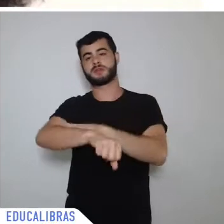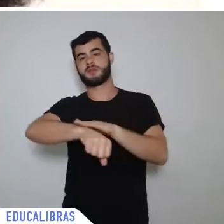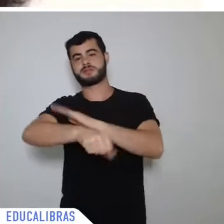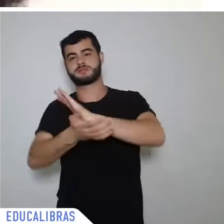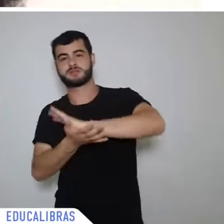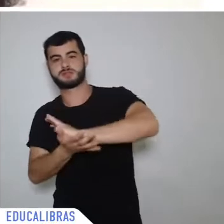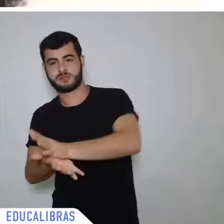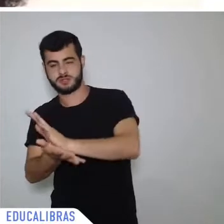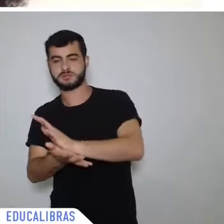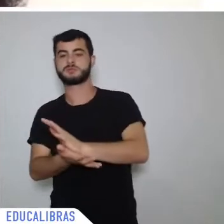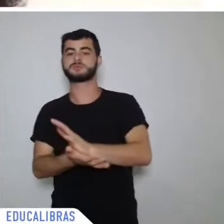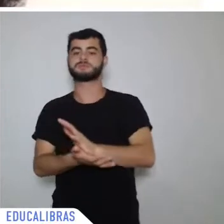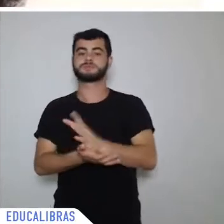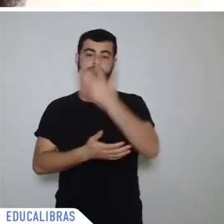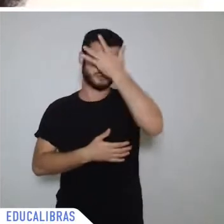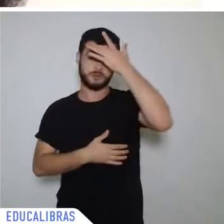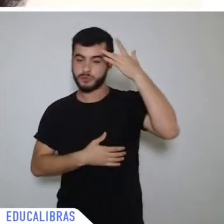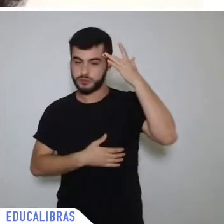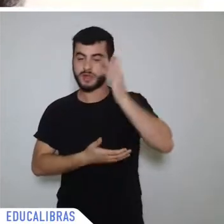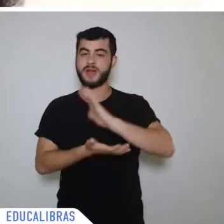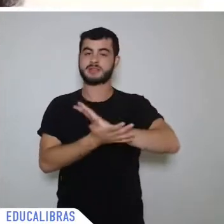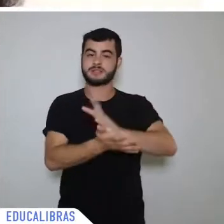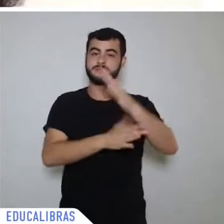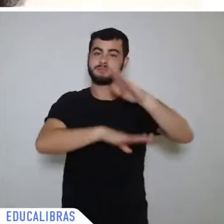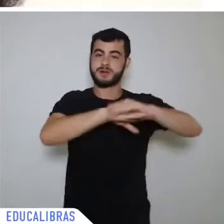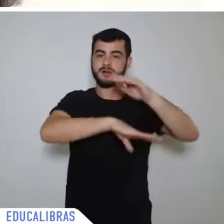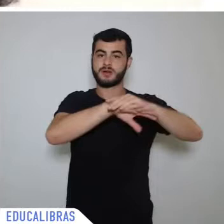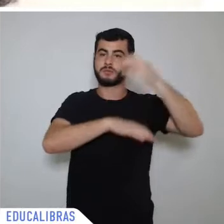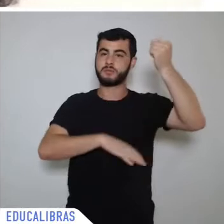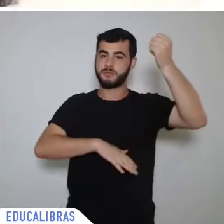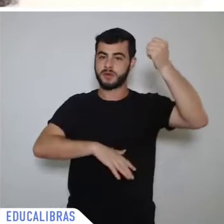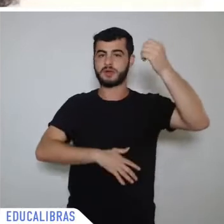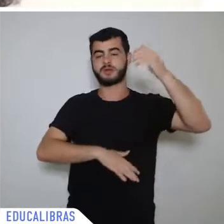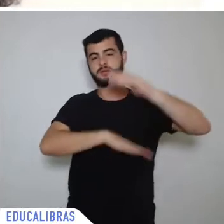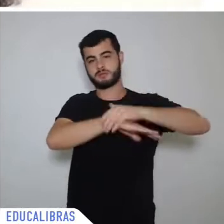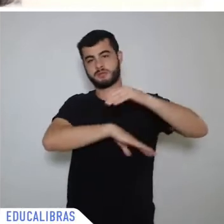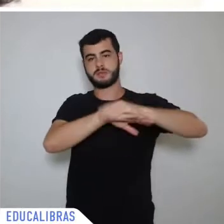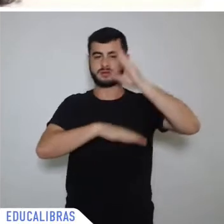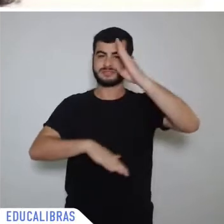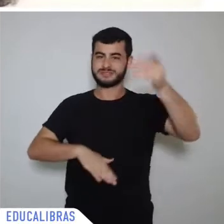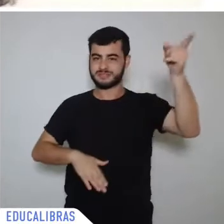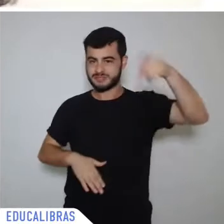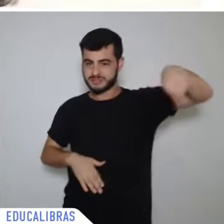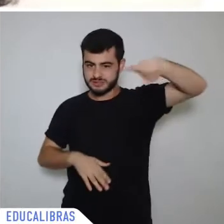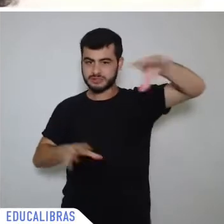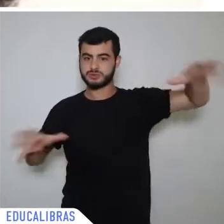transphobia, the racism is a result of the cis